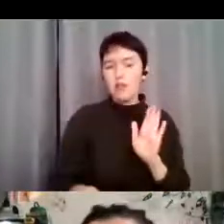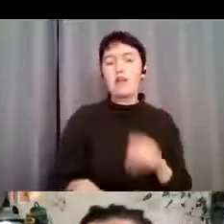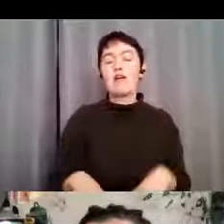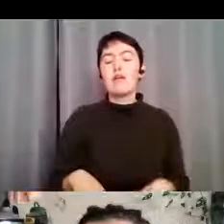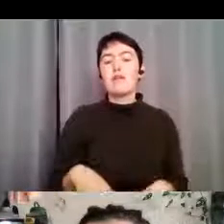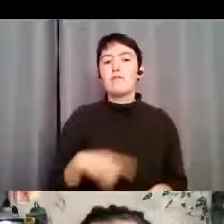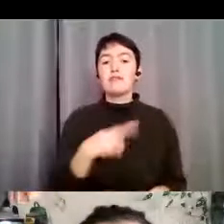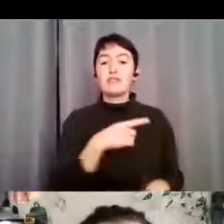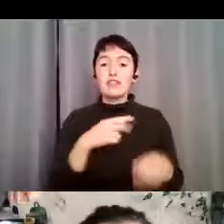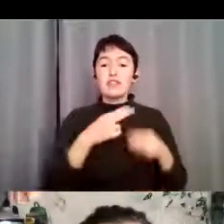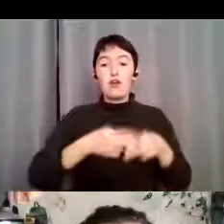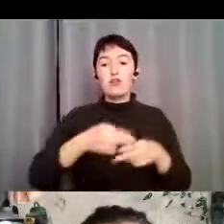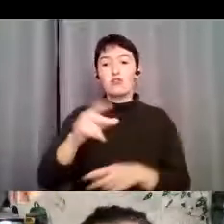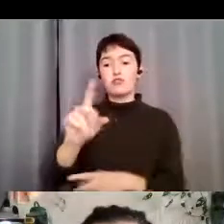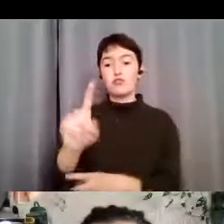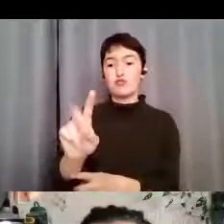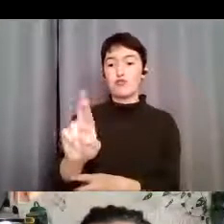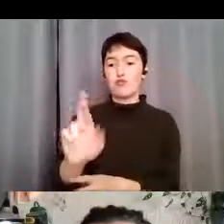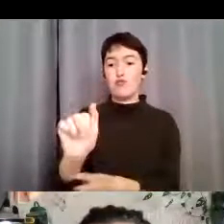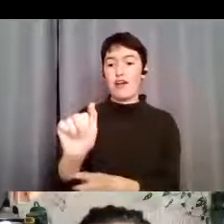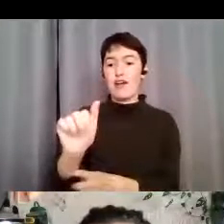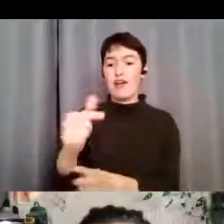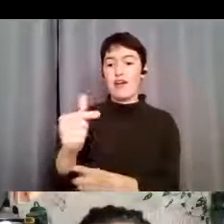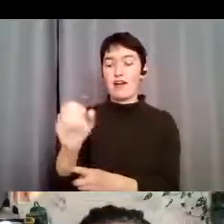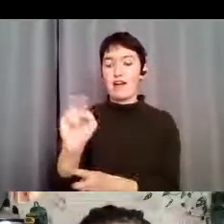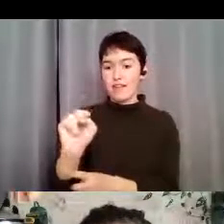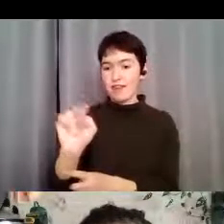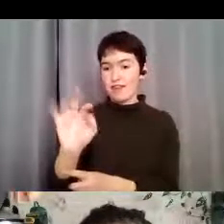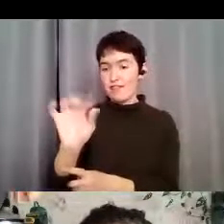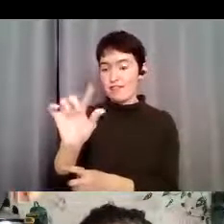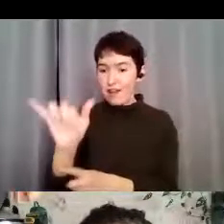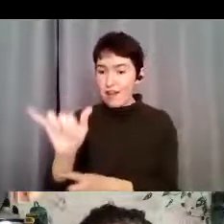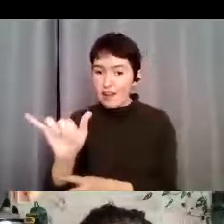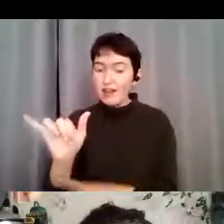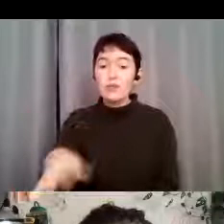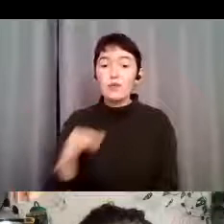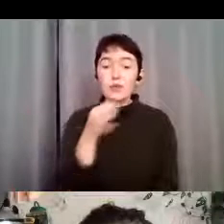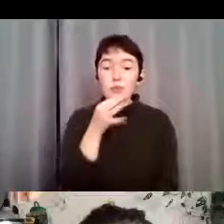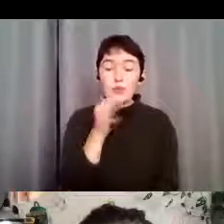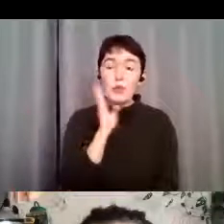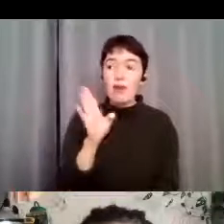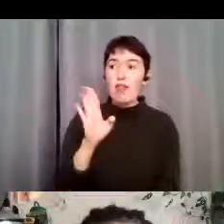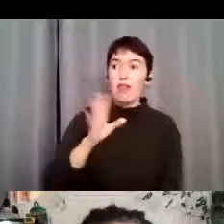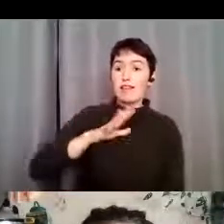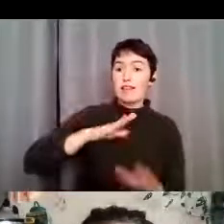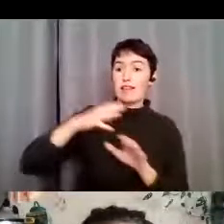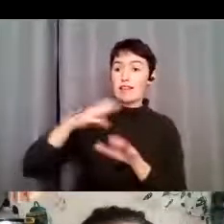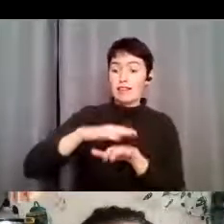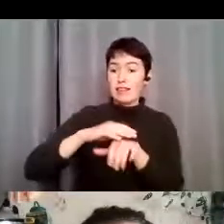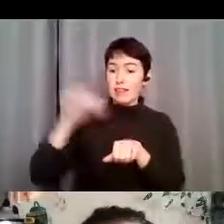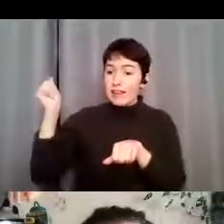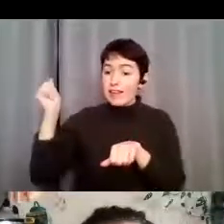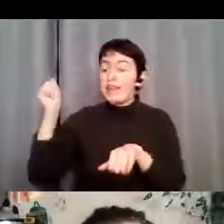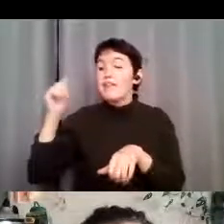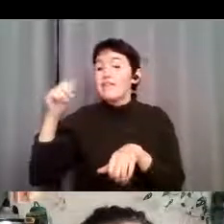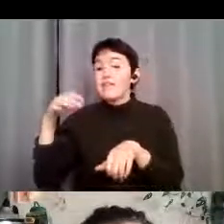now, when it's all built and ready to go, is going to leave planet Earth and head all the way to Titan, which is one of the moons of Saturn,